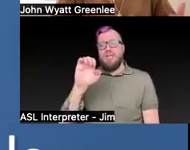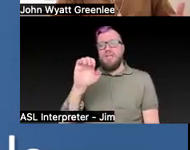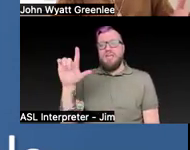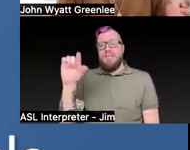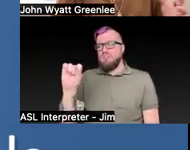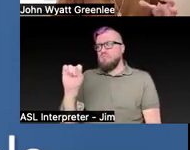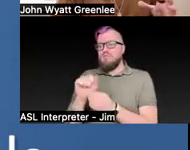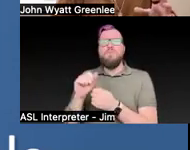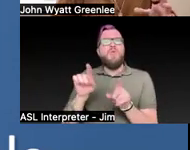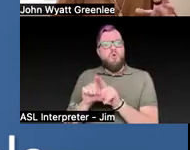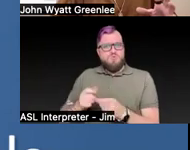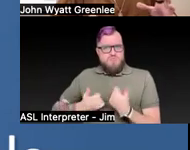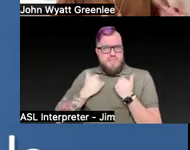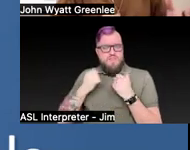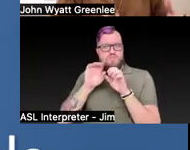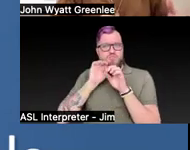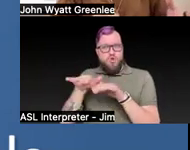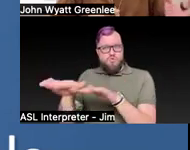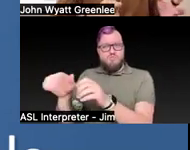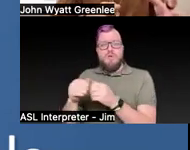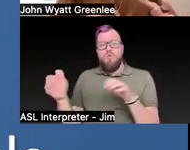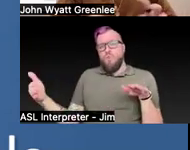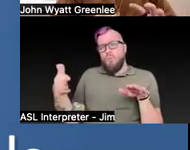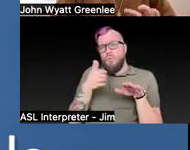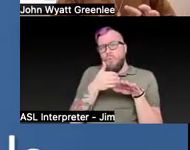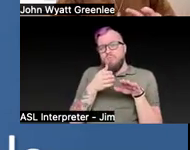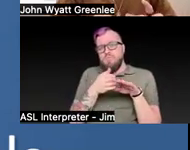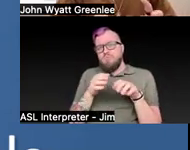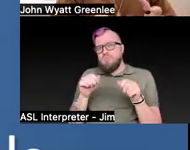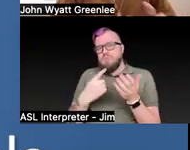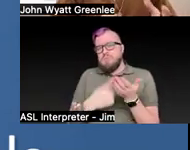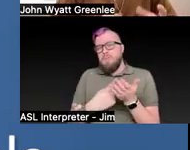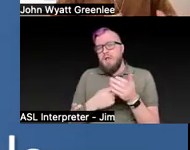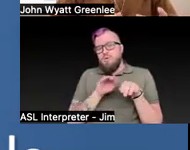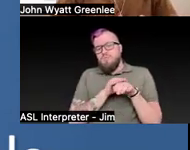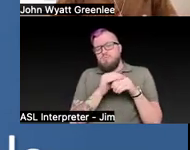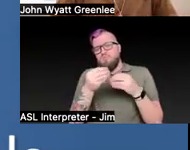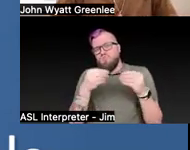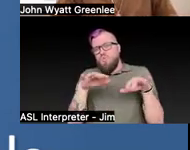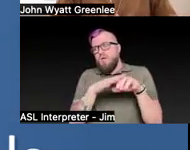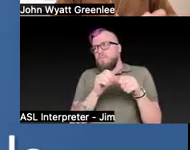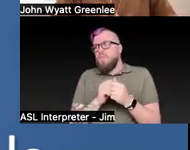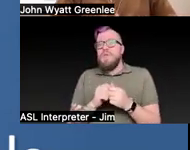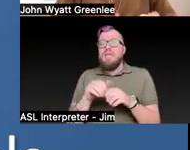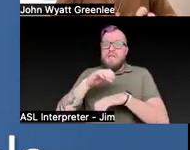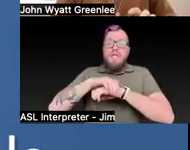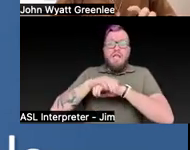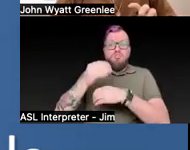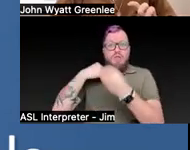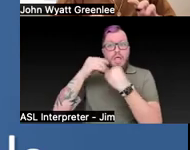ocean, although they often swim near shore. And people in medieval England ate a number of conger eels. They were important,